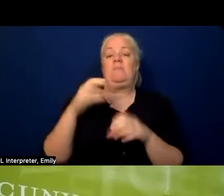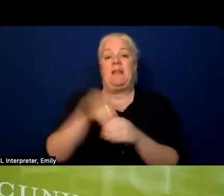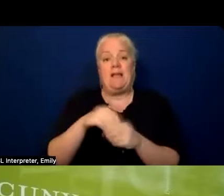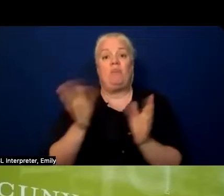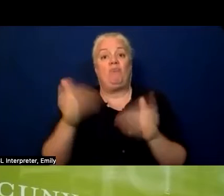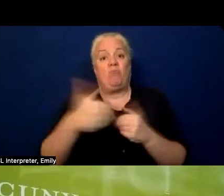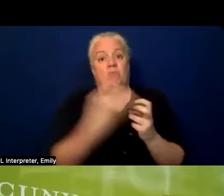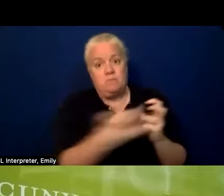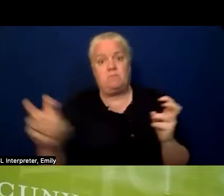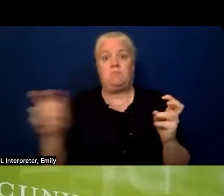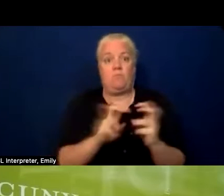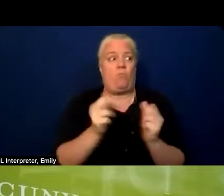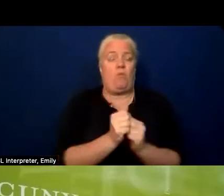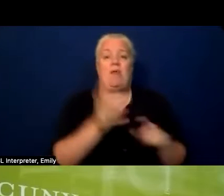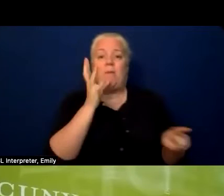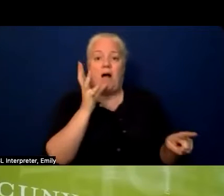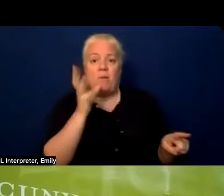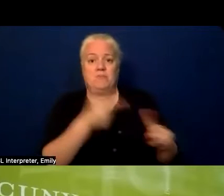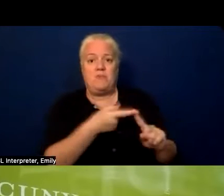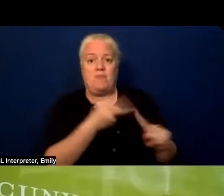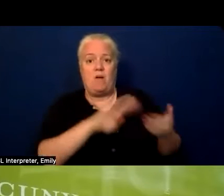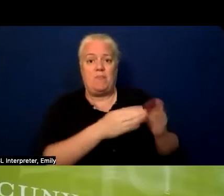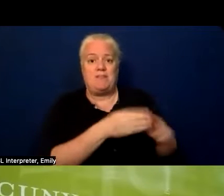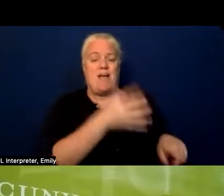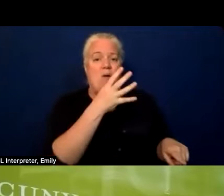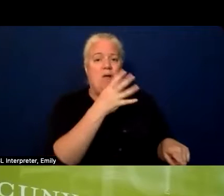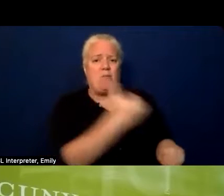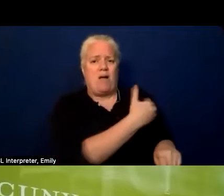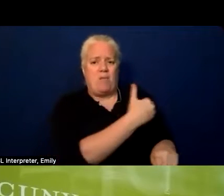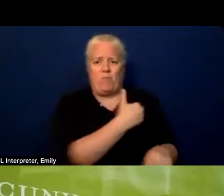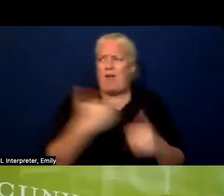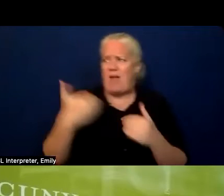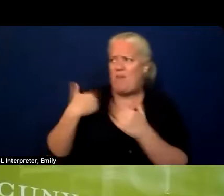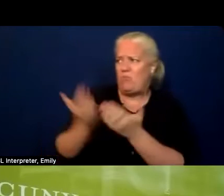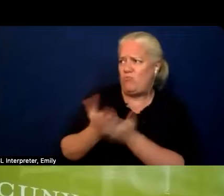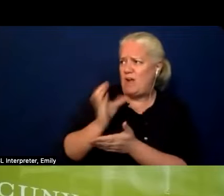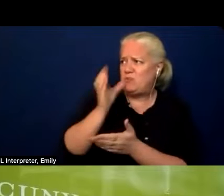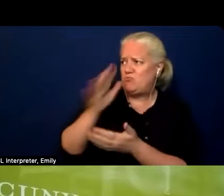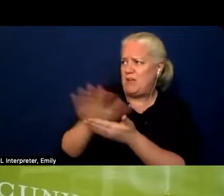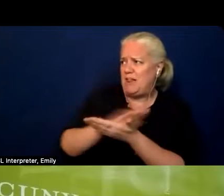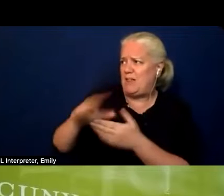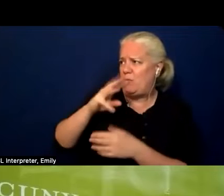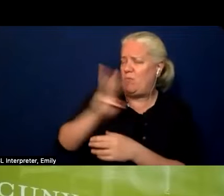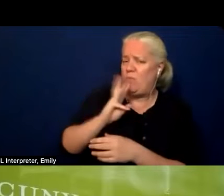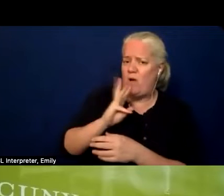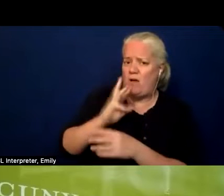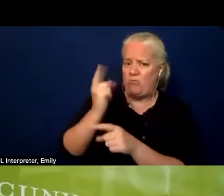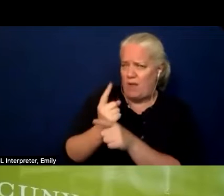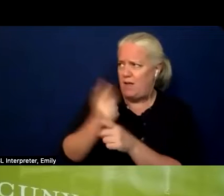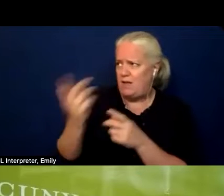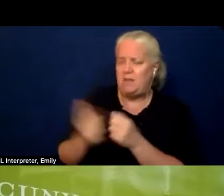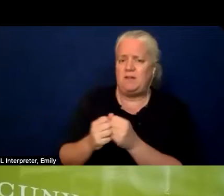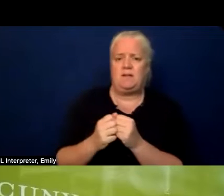who continually asked us, don't we have the right to drink clean water? At a similar time, a victory had occurred actually